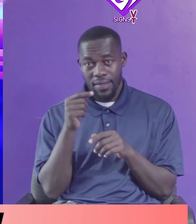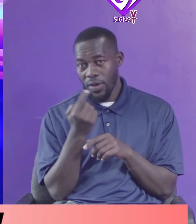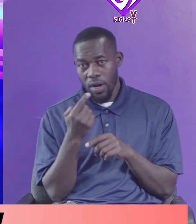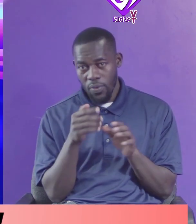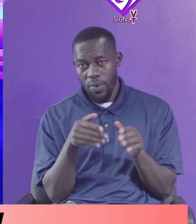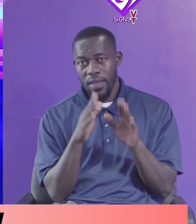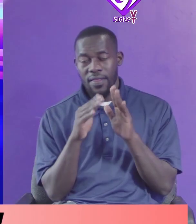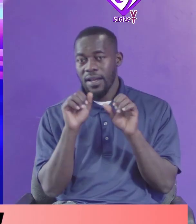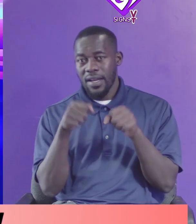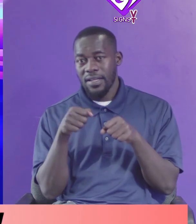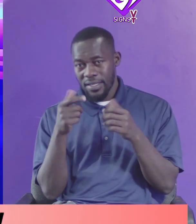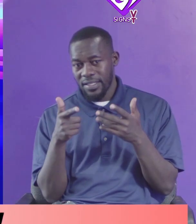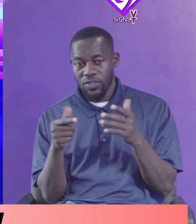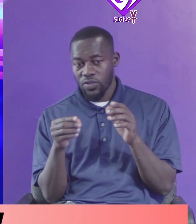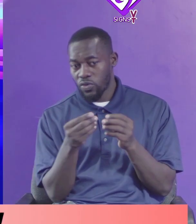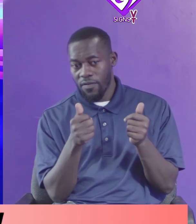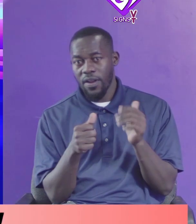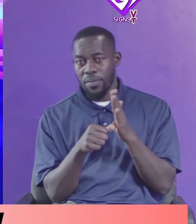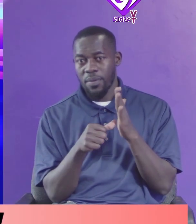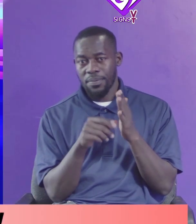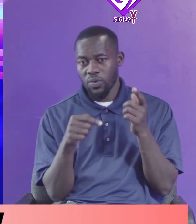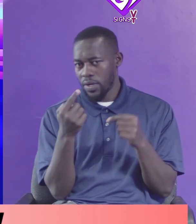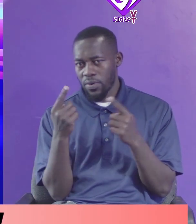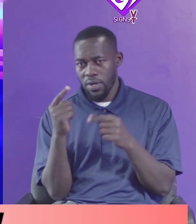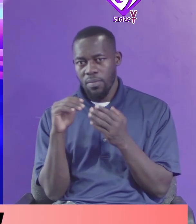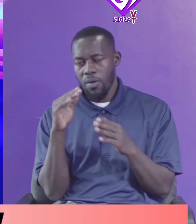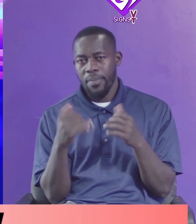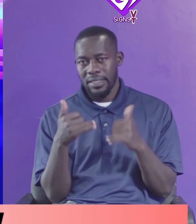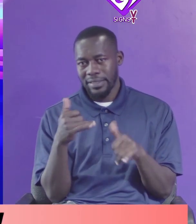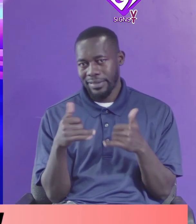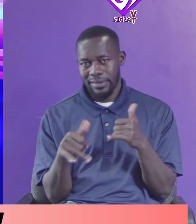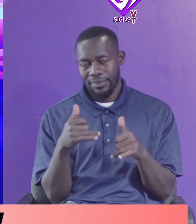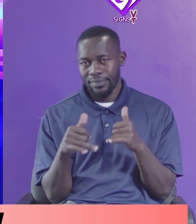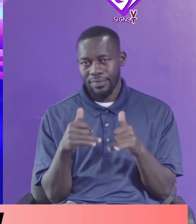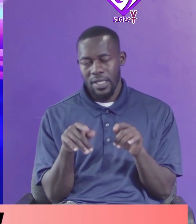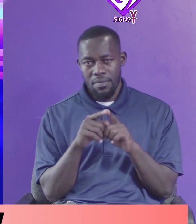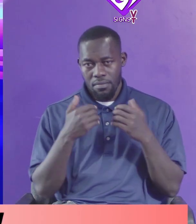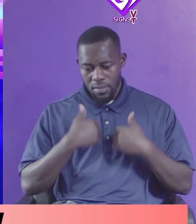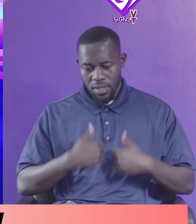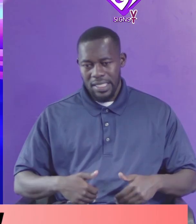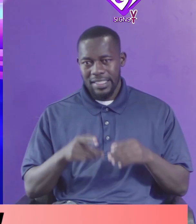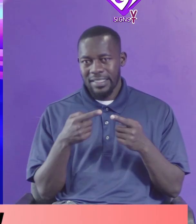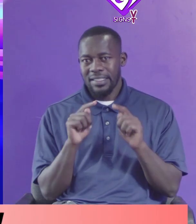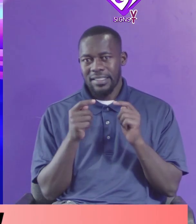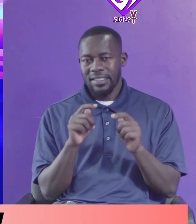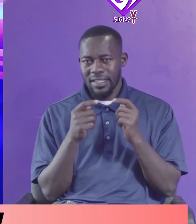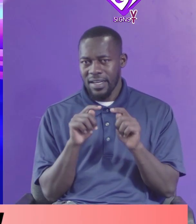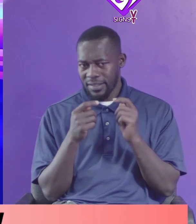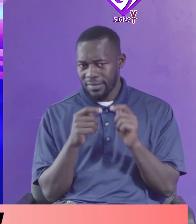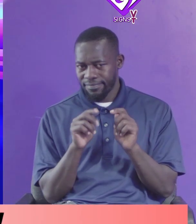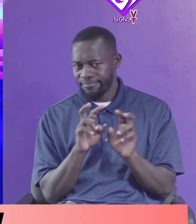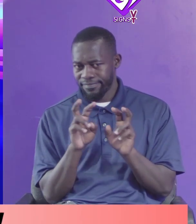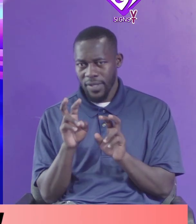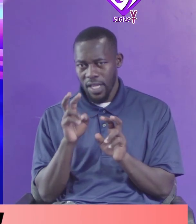closing that particular gap is just winning and winning more games. Yeah. I'm also trying to check on I know there have been a little